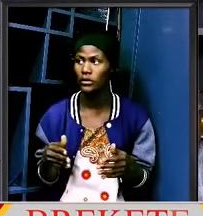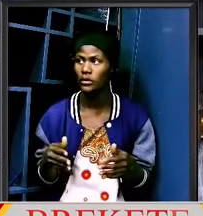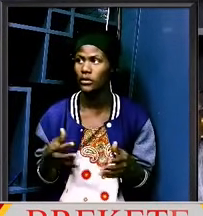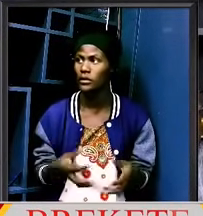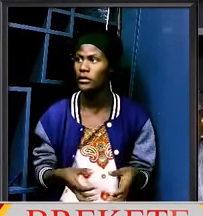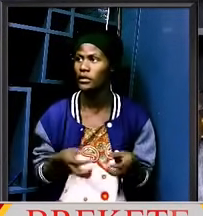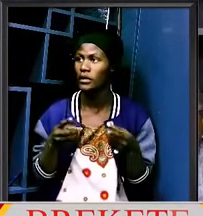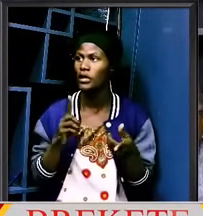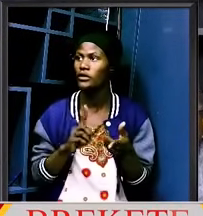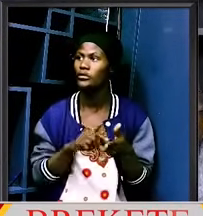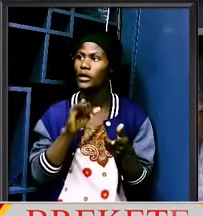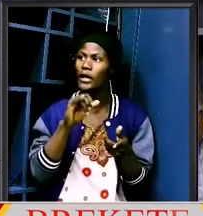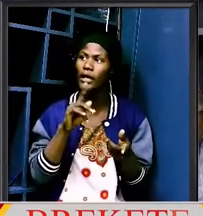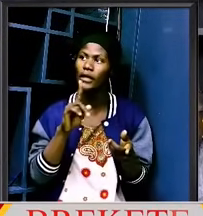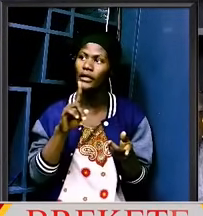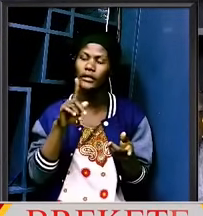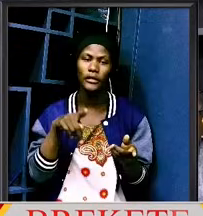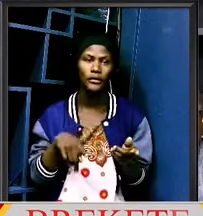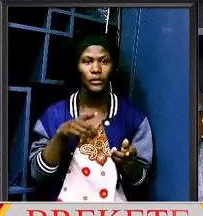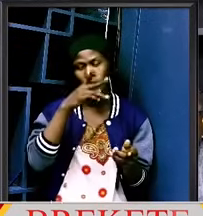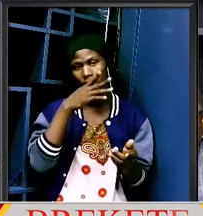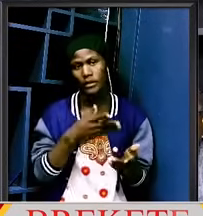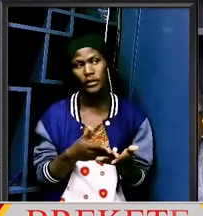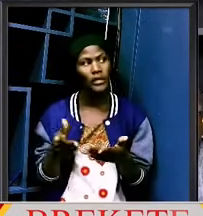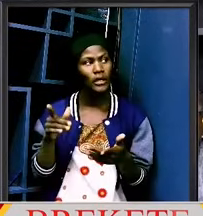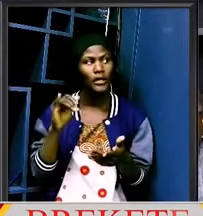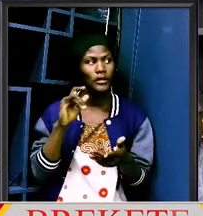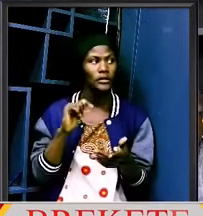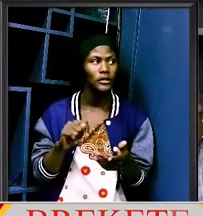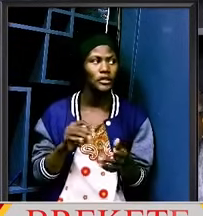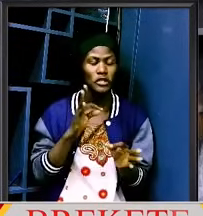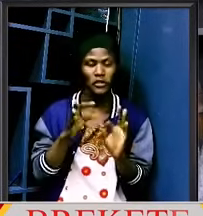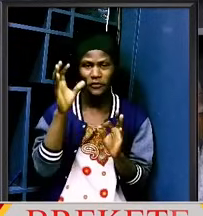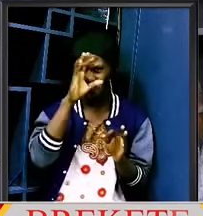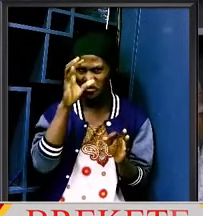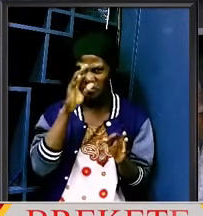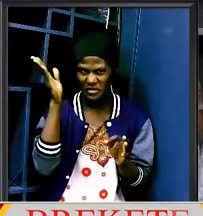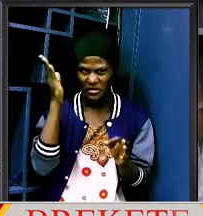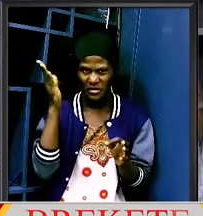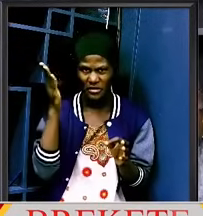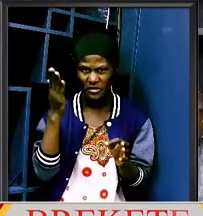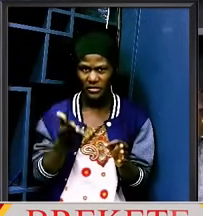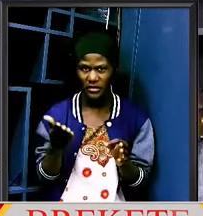they carry and go IDP, sell them. If you come recognize your thing,